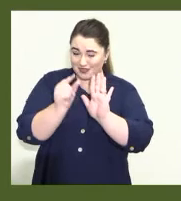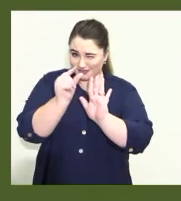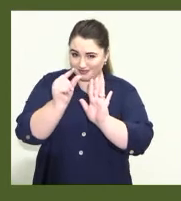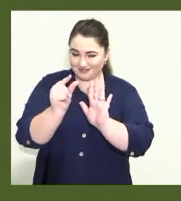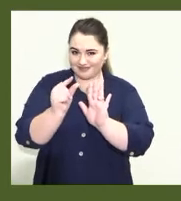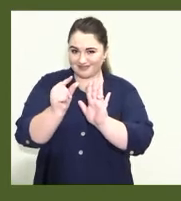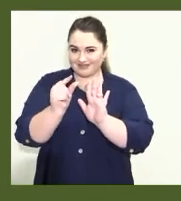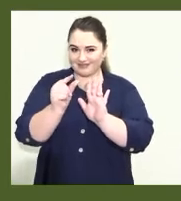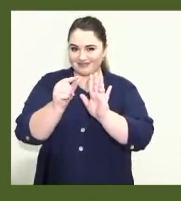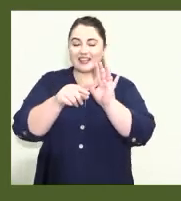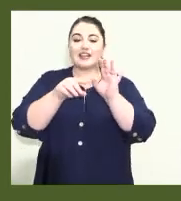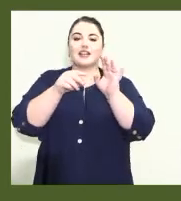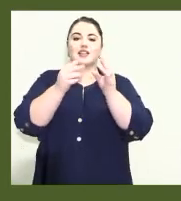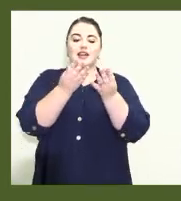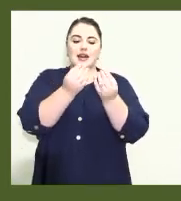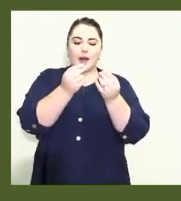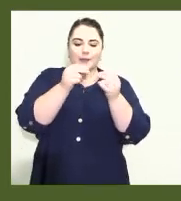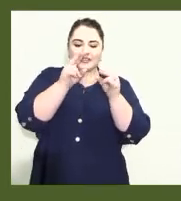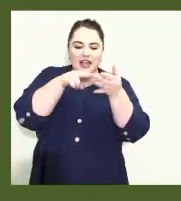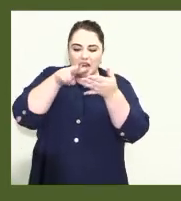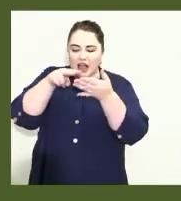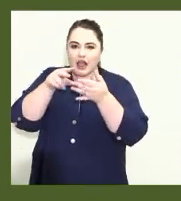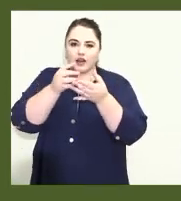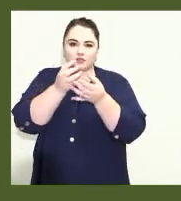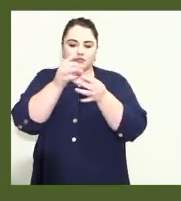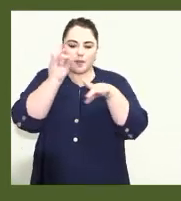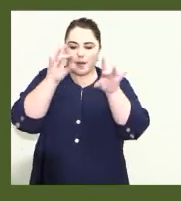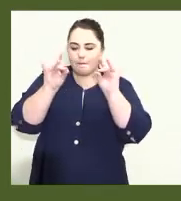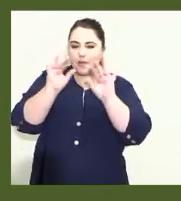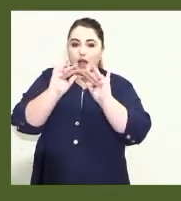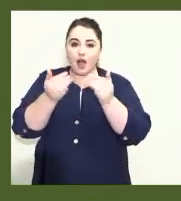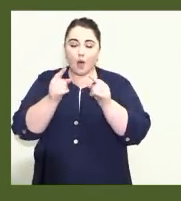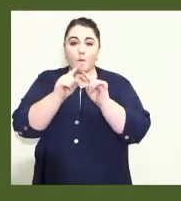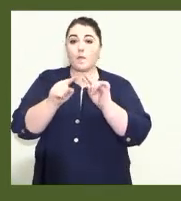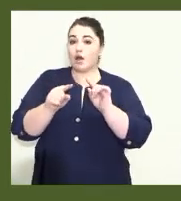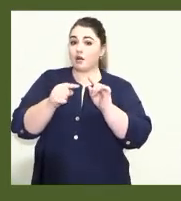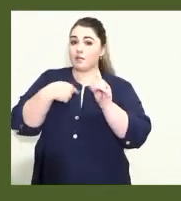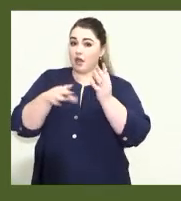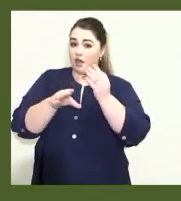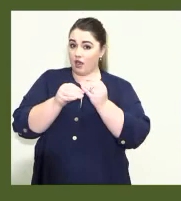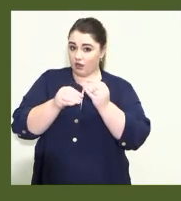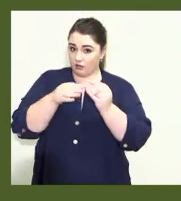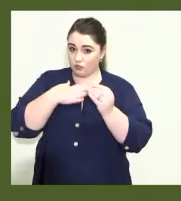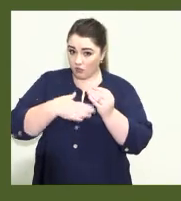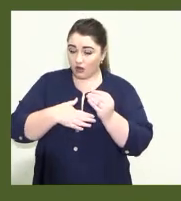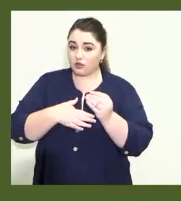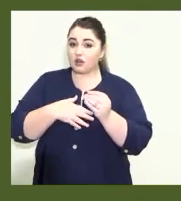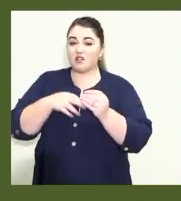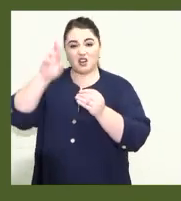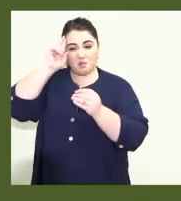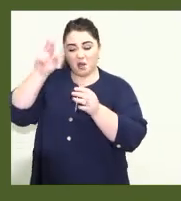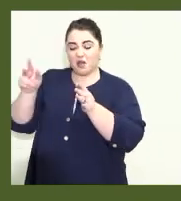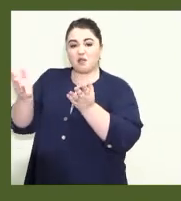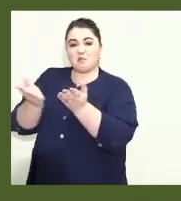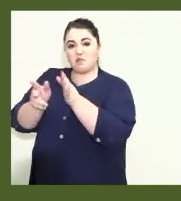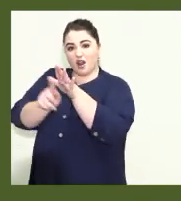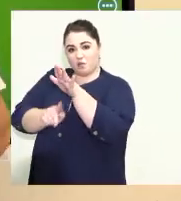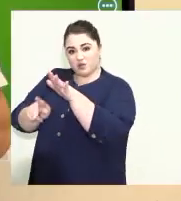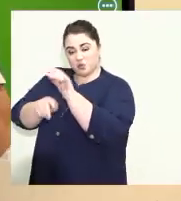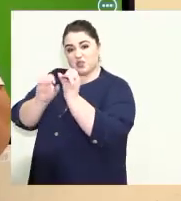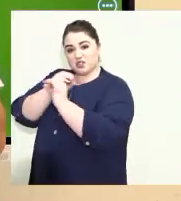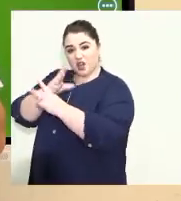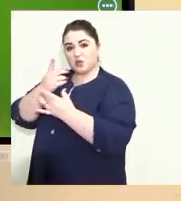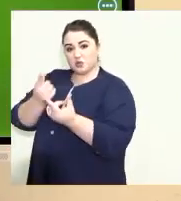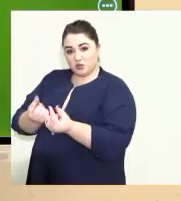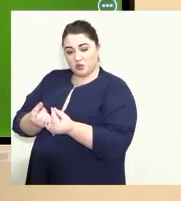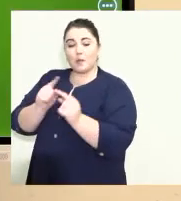just now of how one can read values. But I have to add that reading off values, you've done it since primary school even.